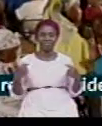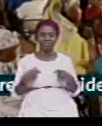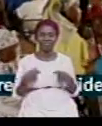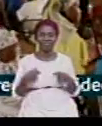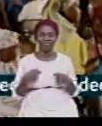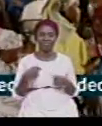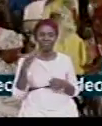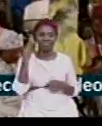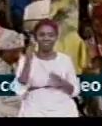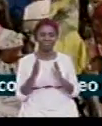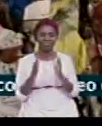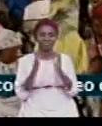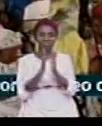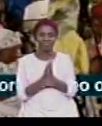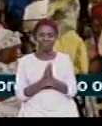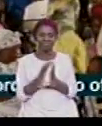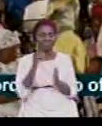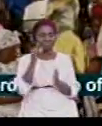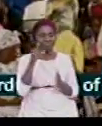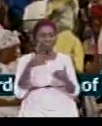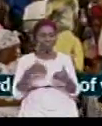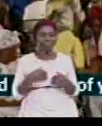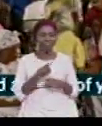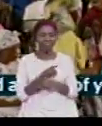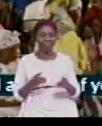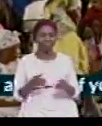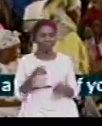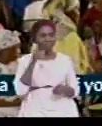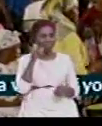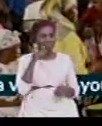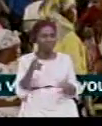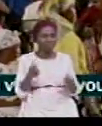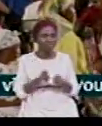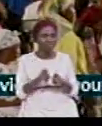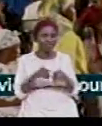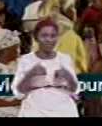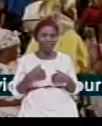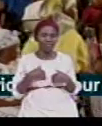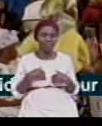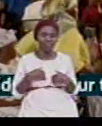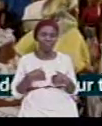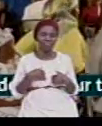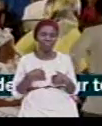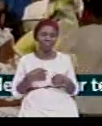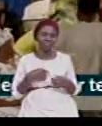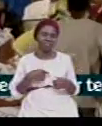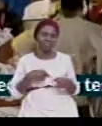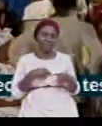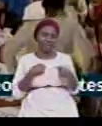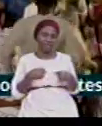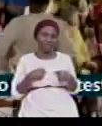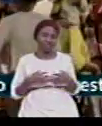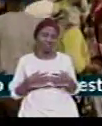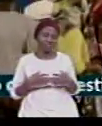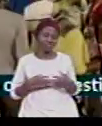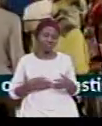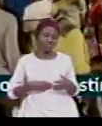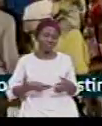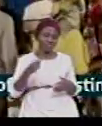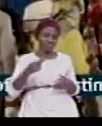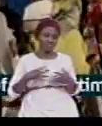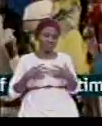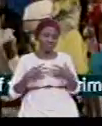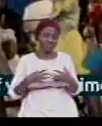also had BP after delivery by the grace of God that is gone. She has shortage of blood.